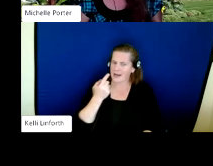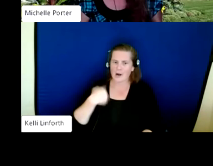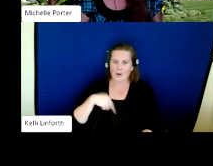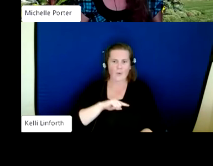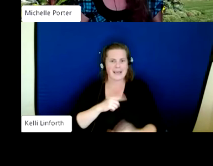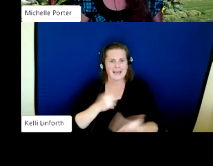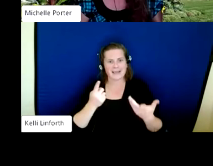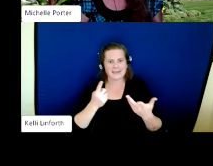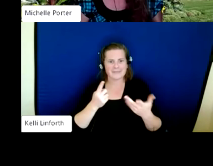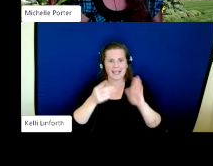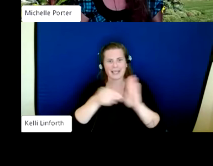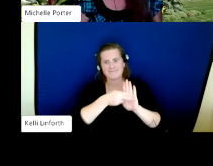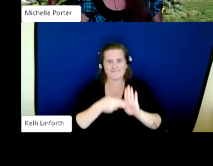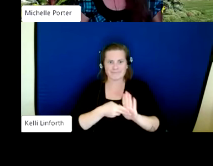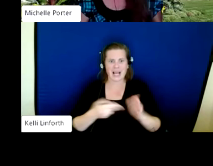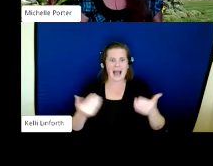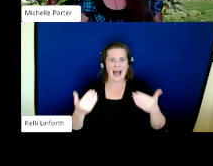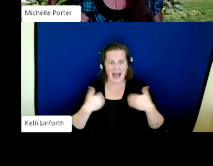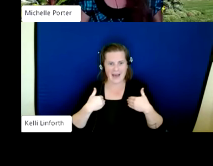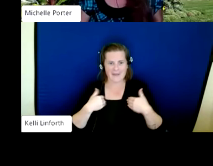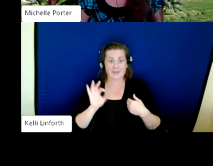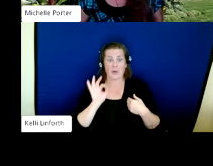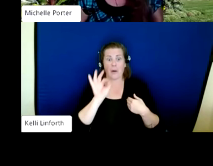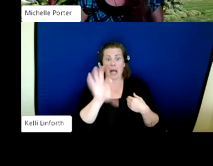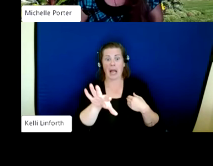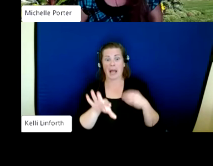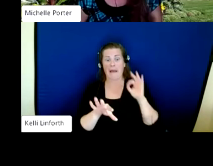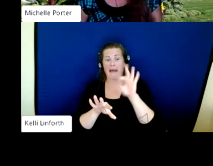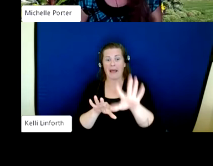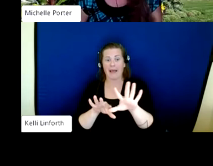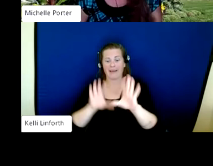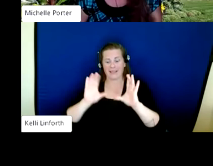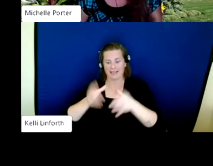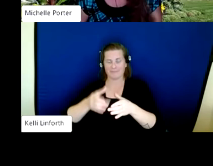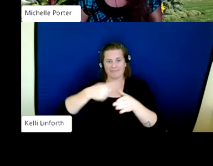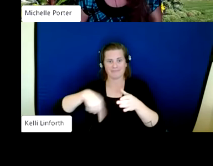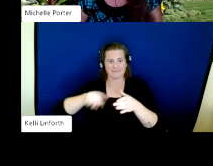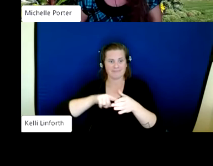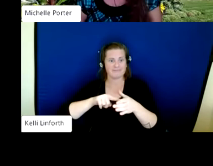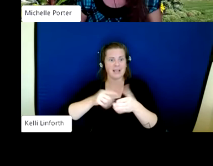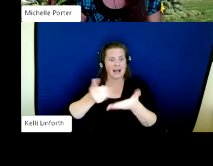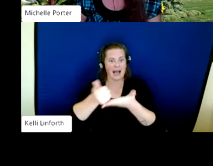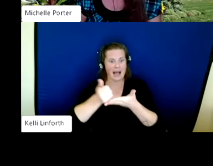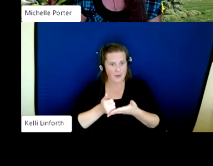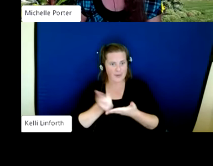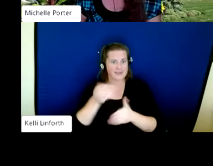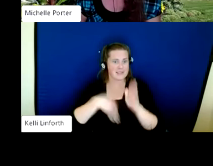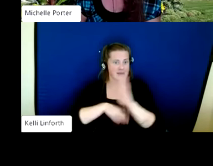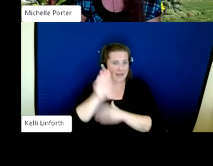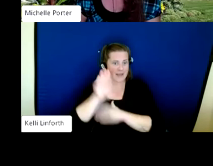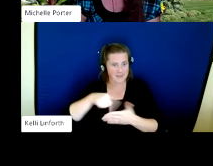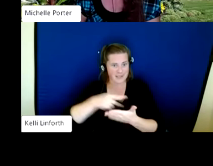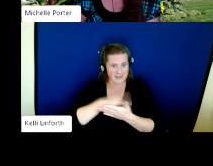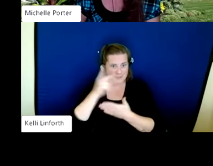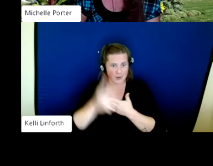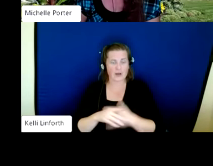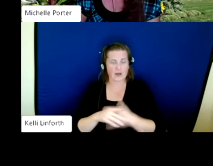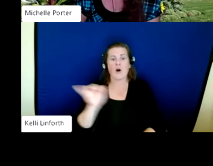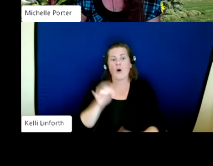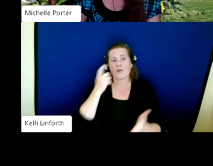became the germ of an idea for us developing this program. I'd also like to